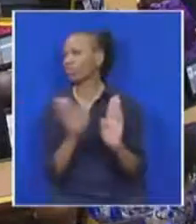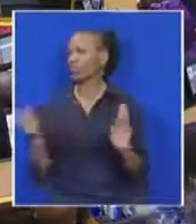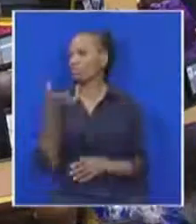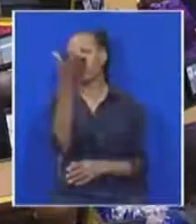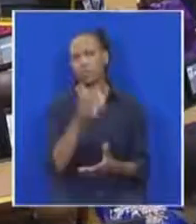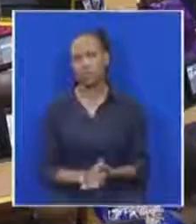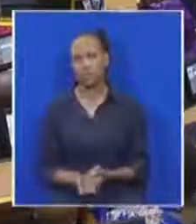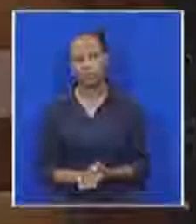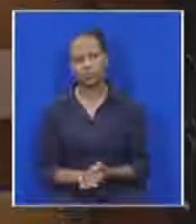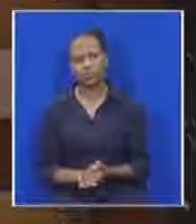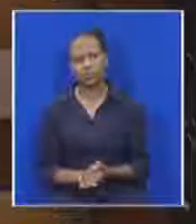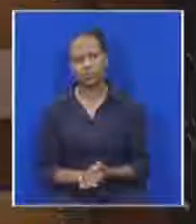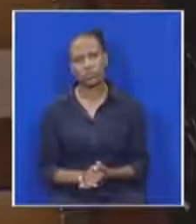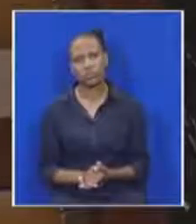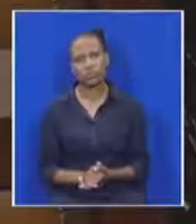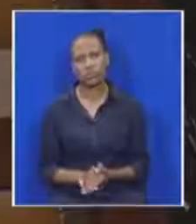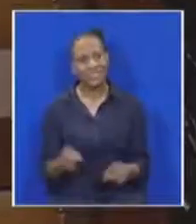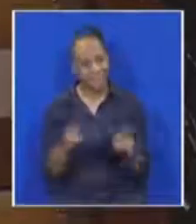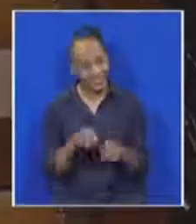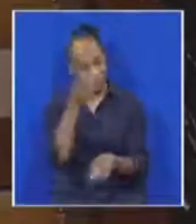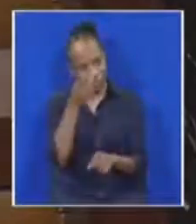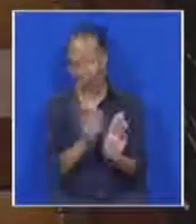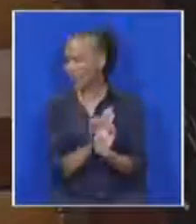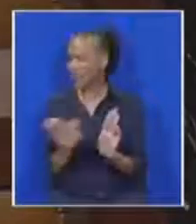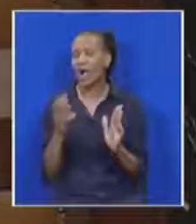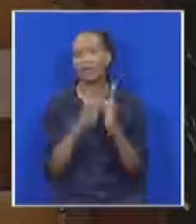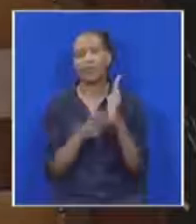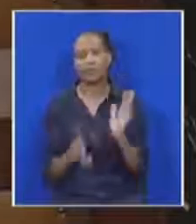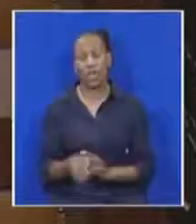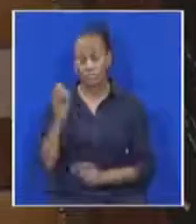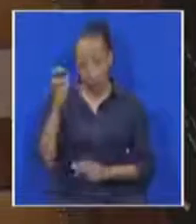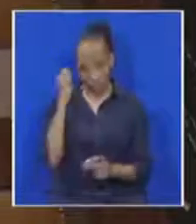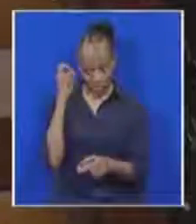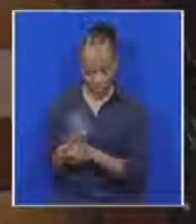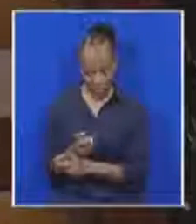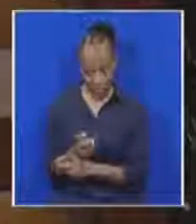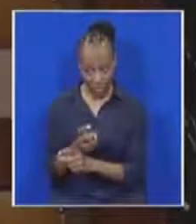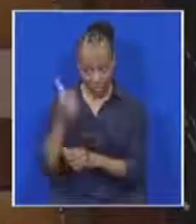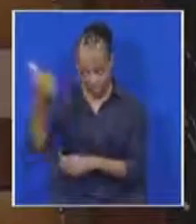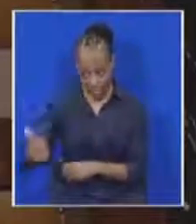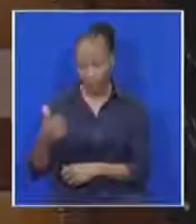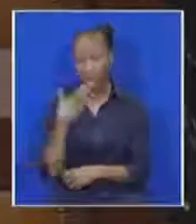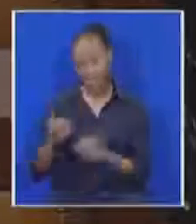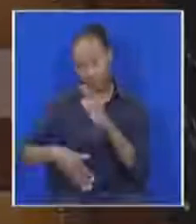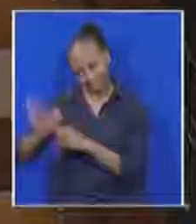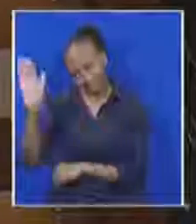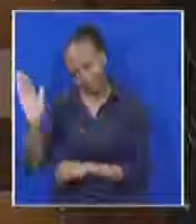your seat. You are out of order yourself. If you do not want to take your seat, sir, please leave this